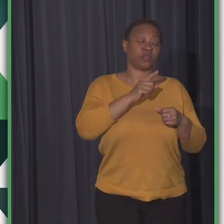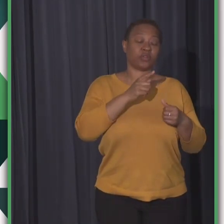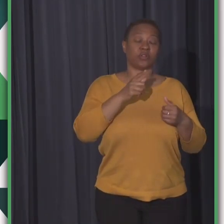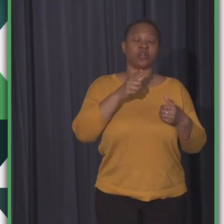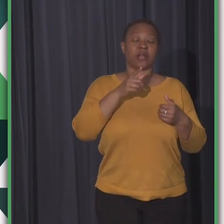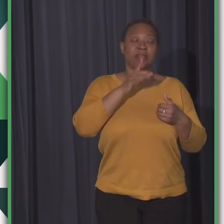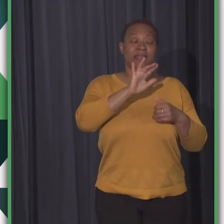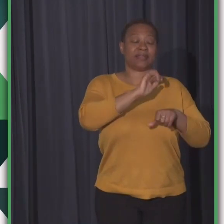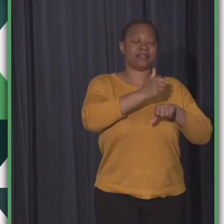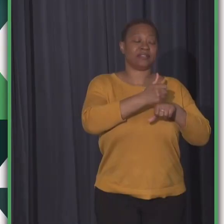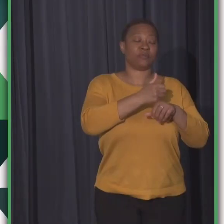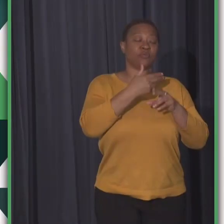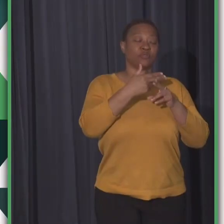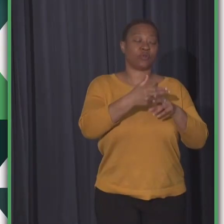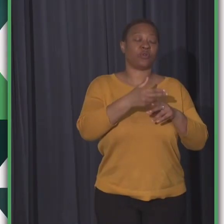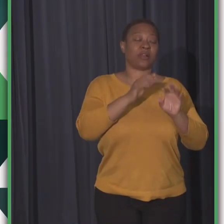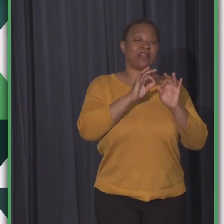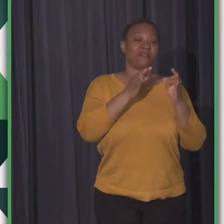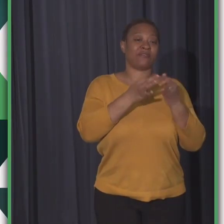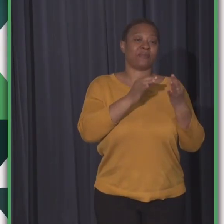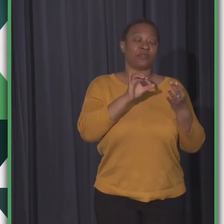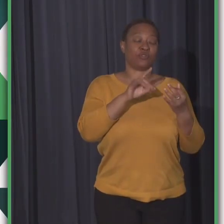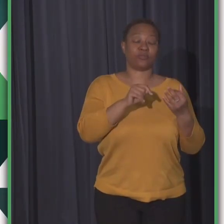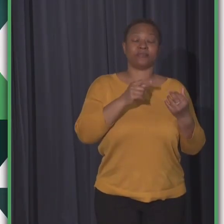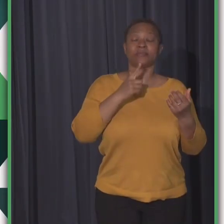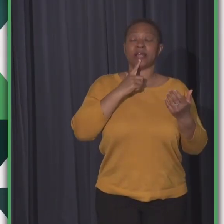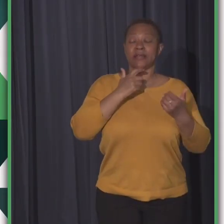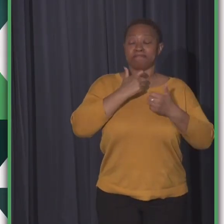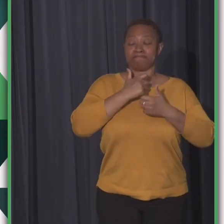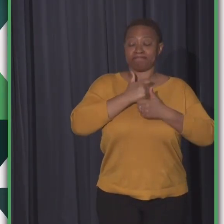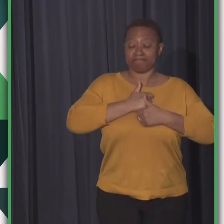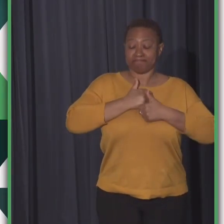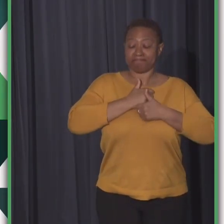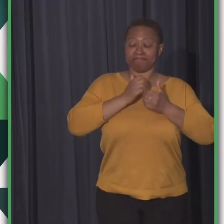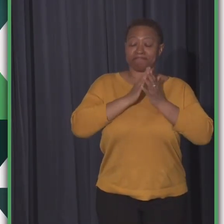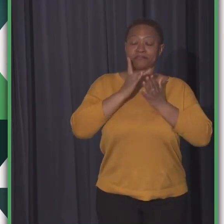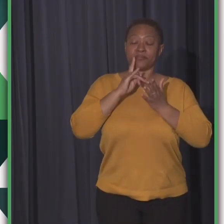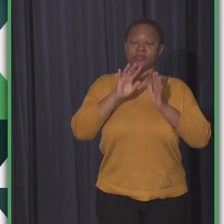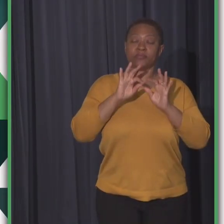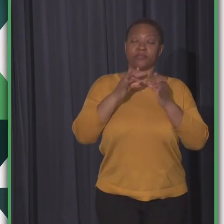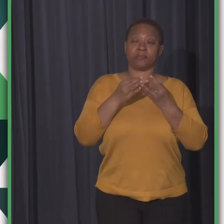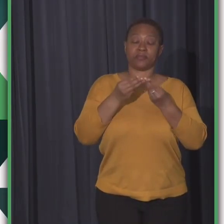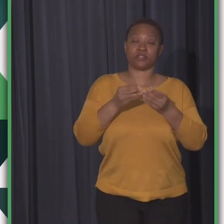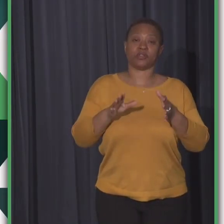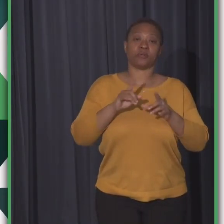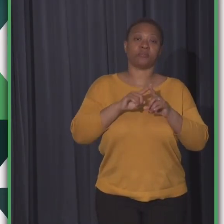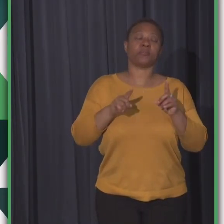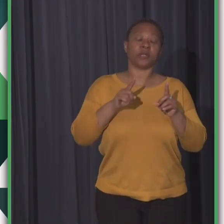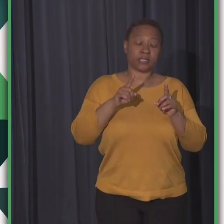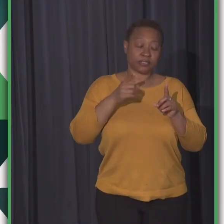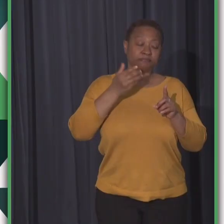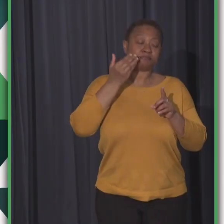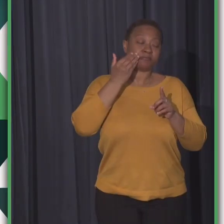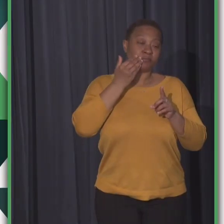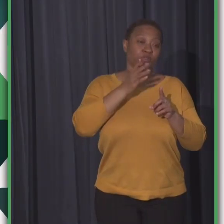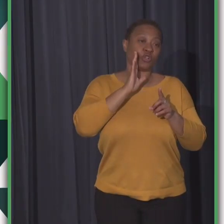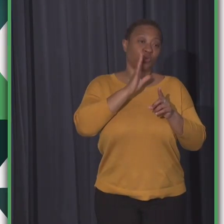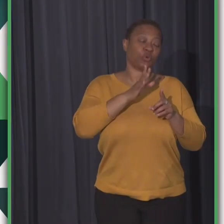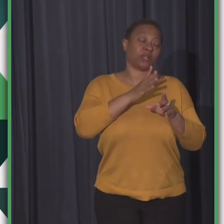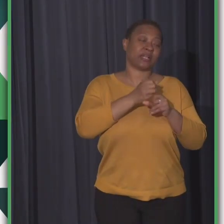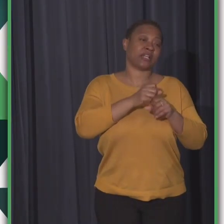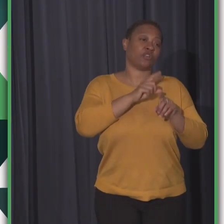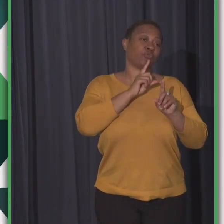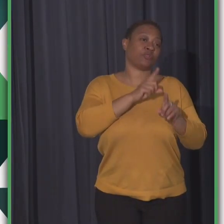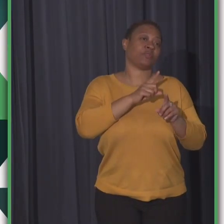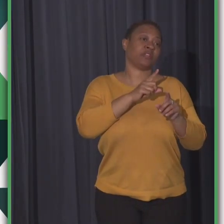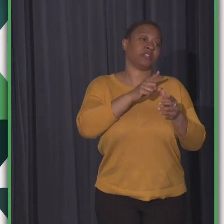And I'm so sorry for your loss and your family's loss. But rest assured that you will get a response. The response